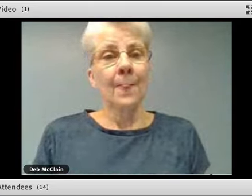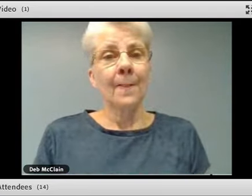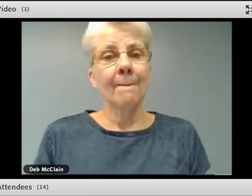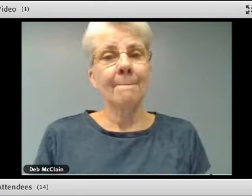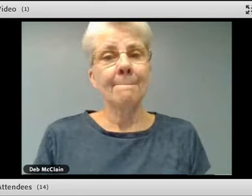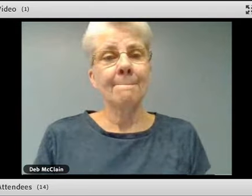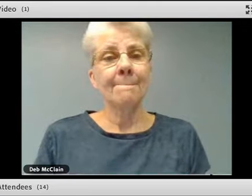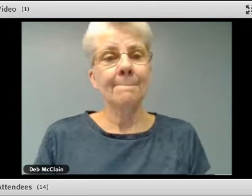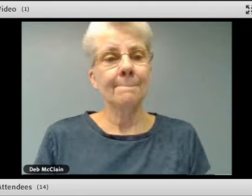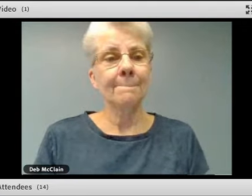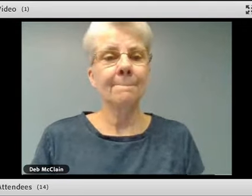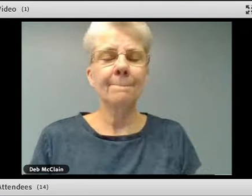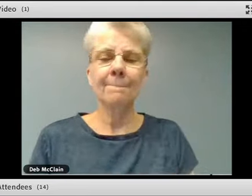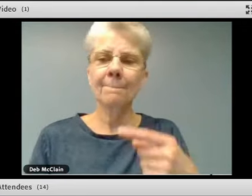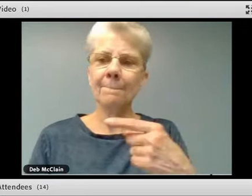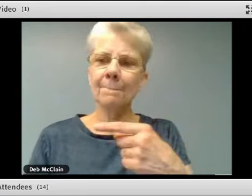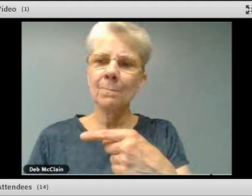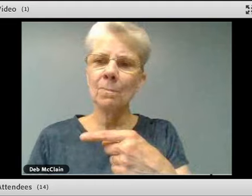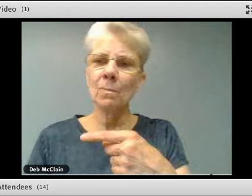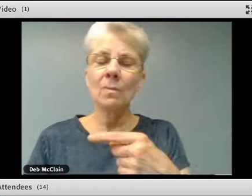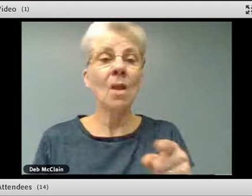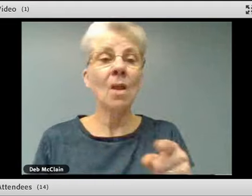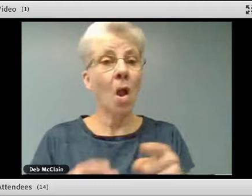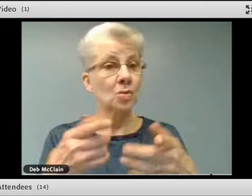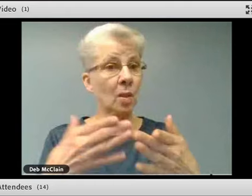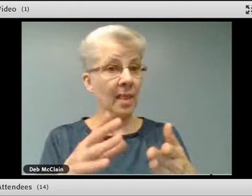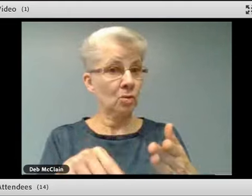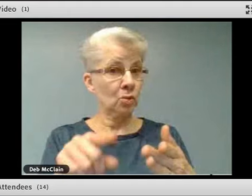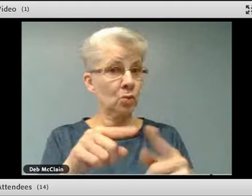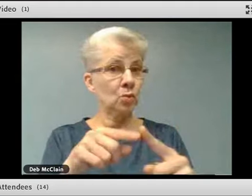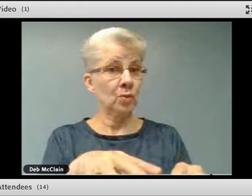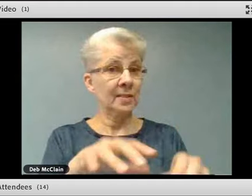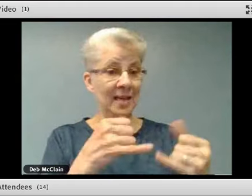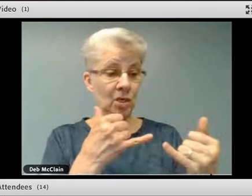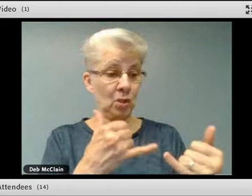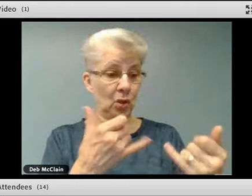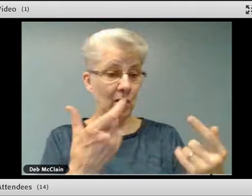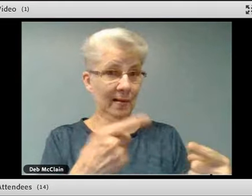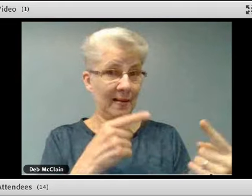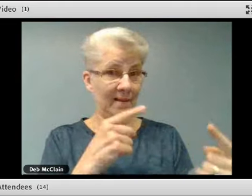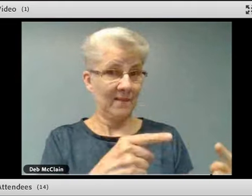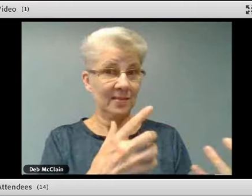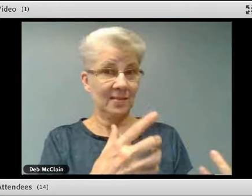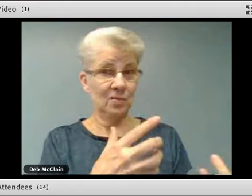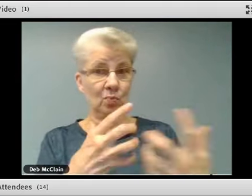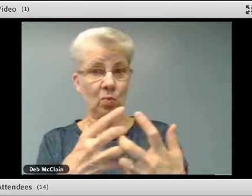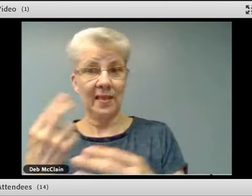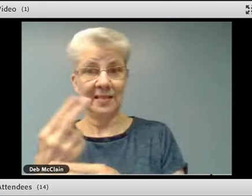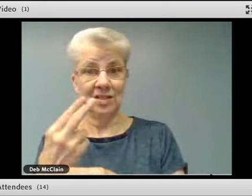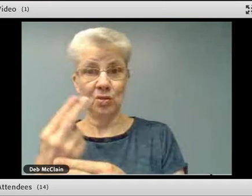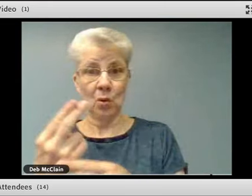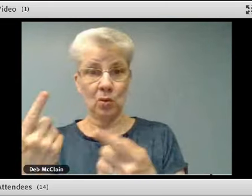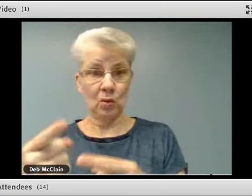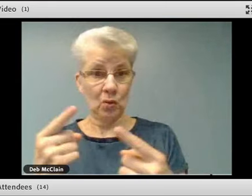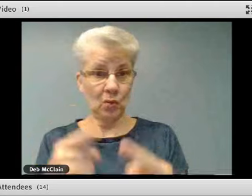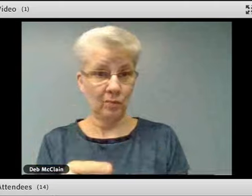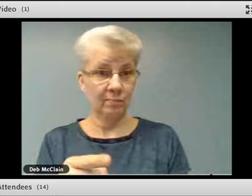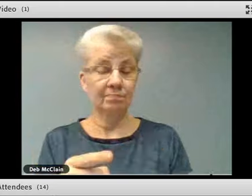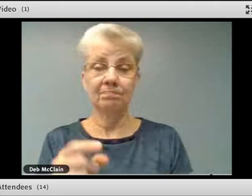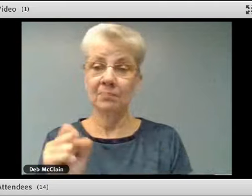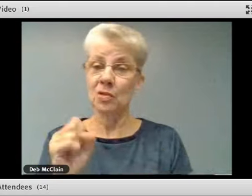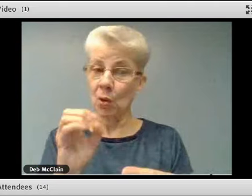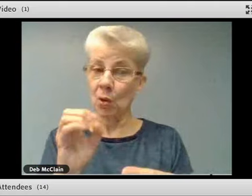And it also allows students to put current events in context with historical events. So this example here is about